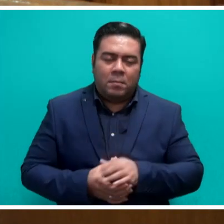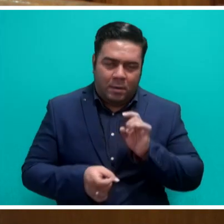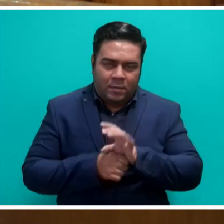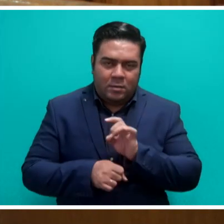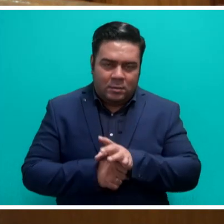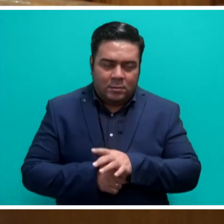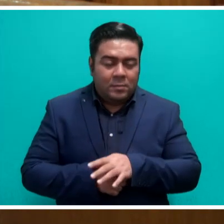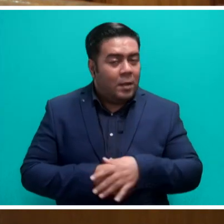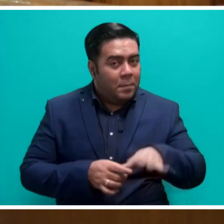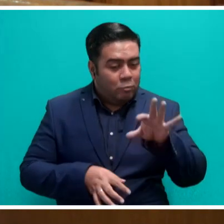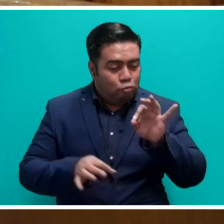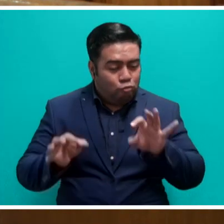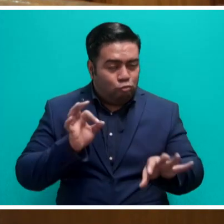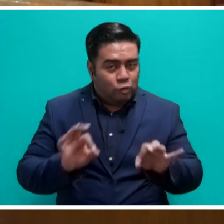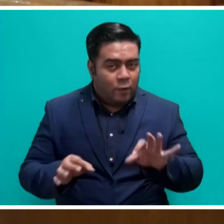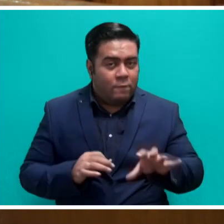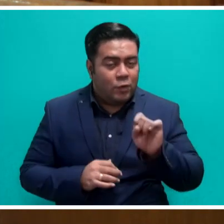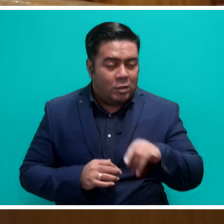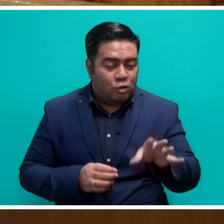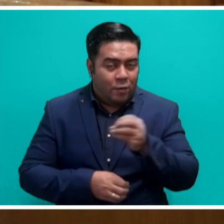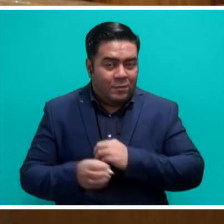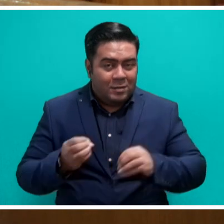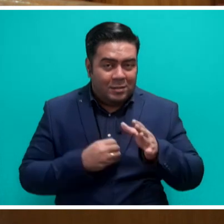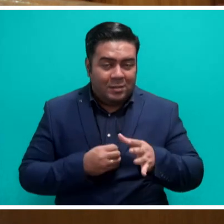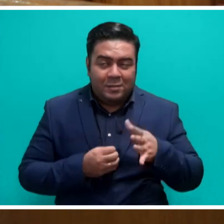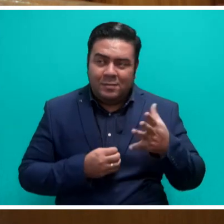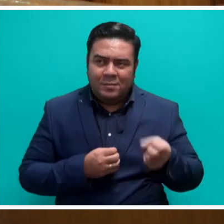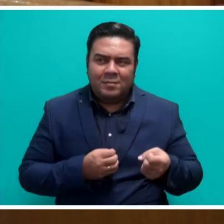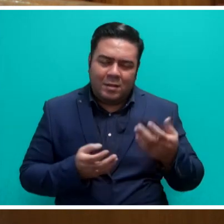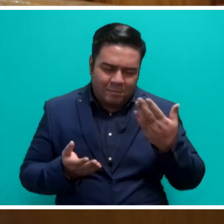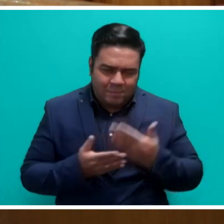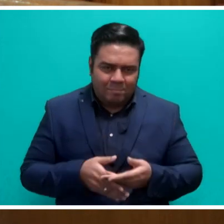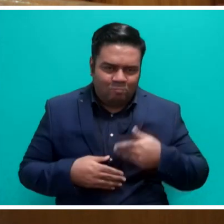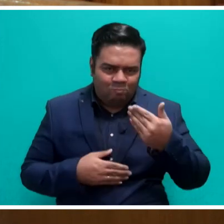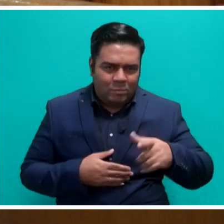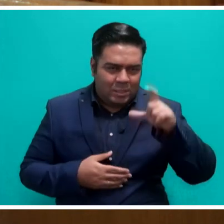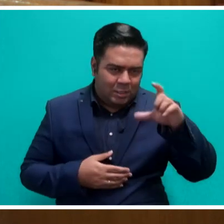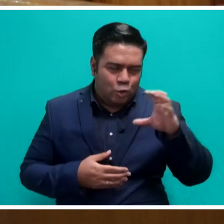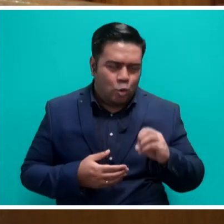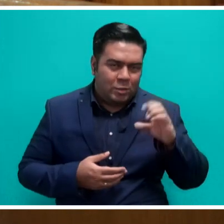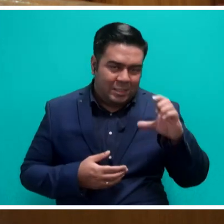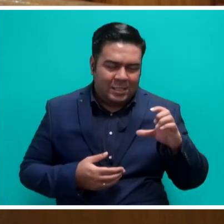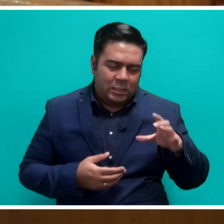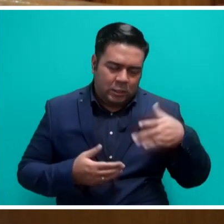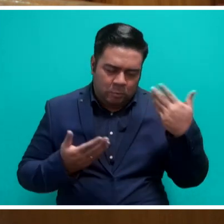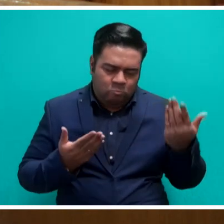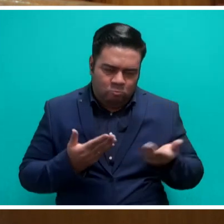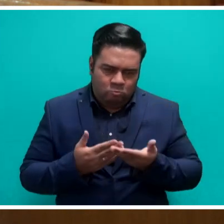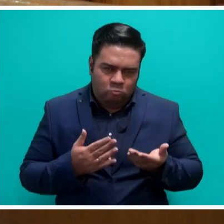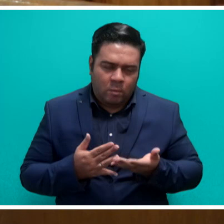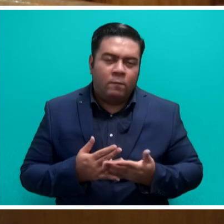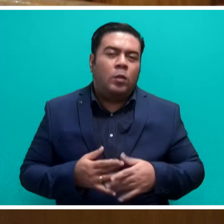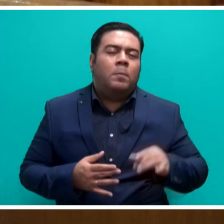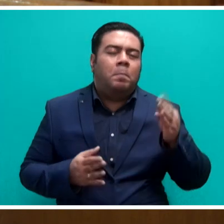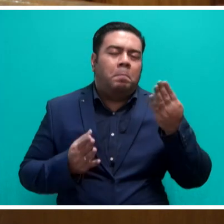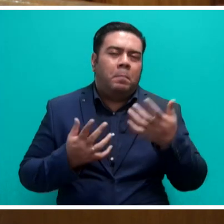The recruitment process for these substantive offices is underway, and the COC intends to deliberate on the suitable candidates for the